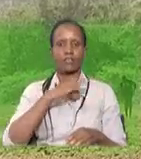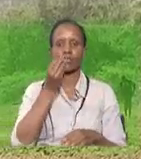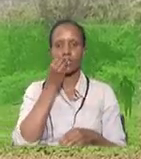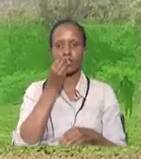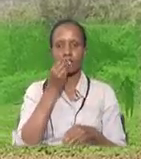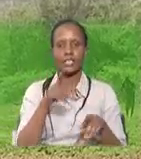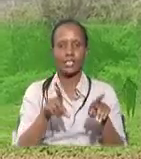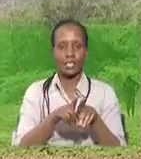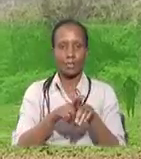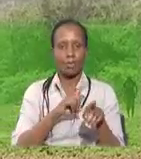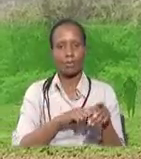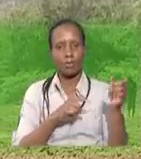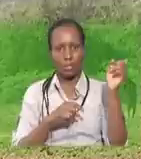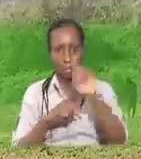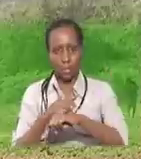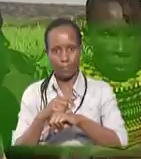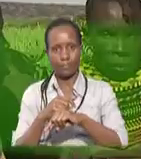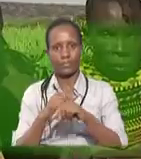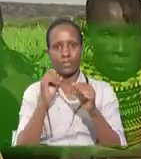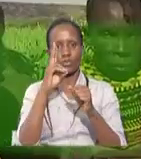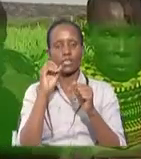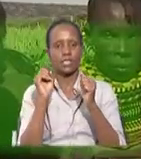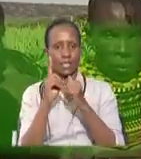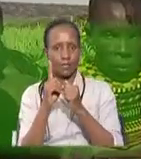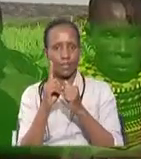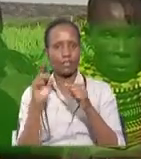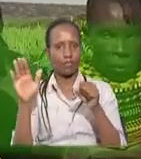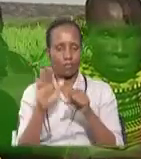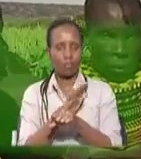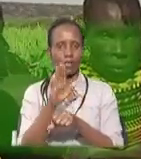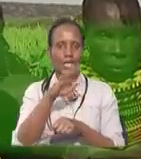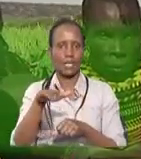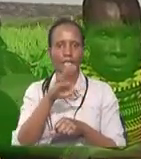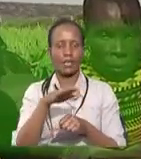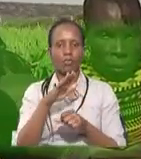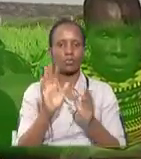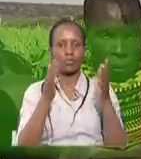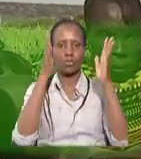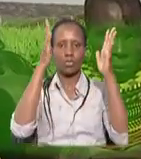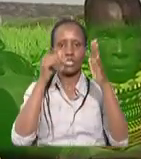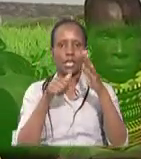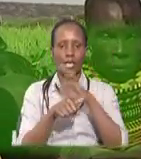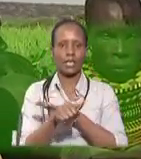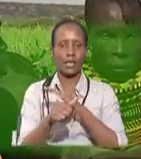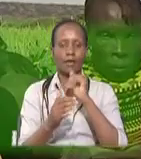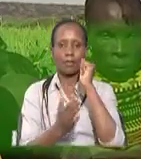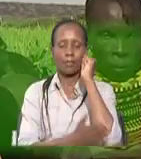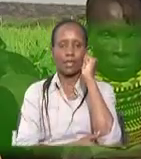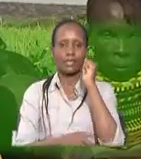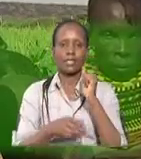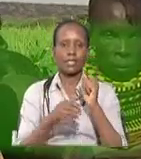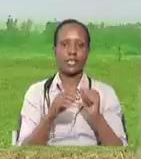on. When we came in the year 2011, the whole of this block was actually bush. It was under